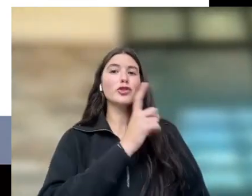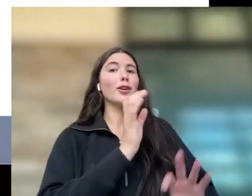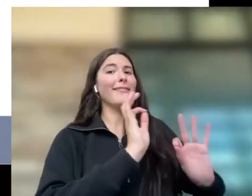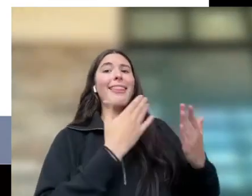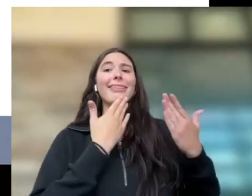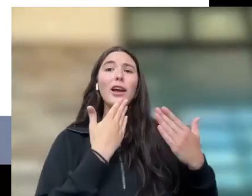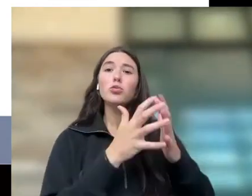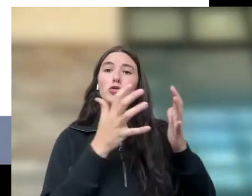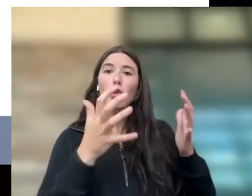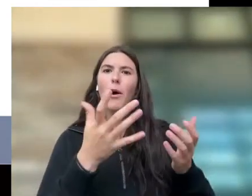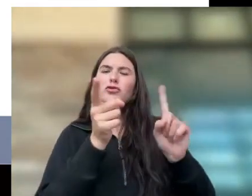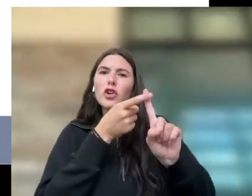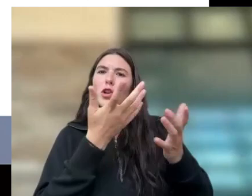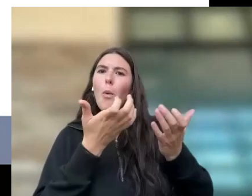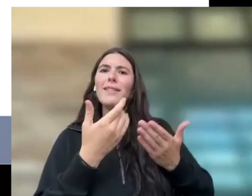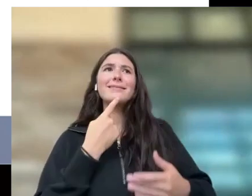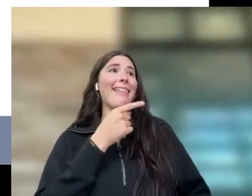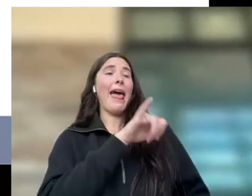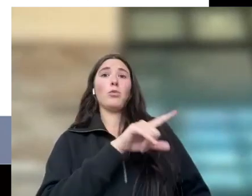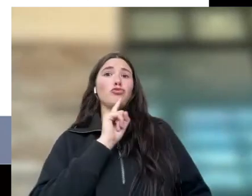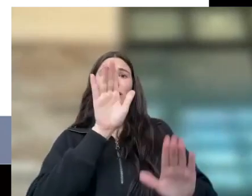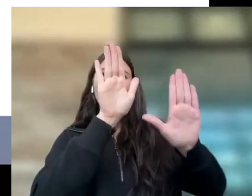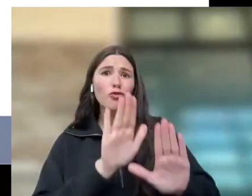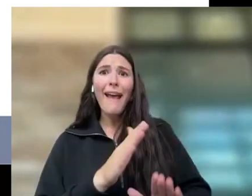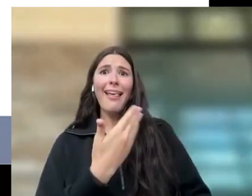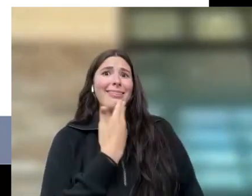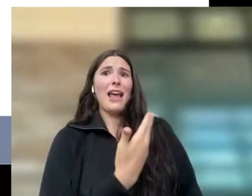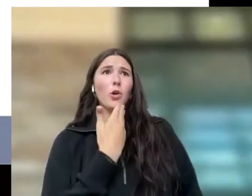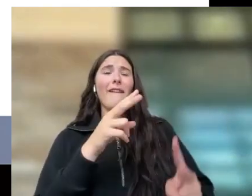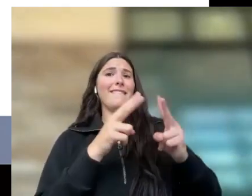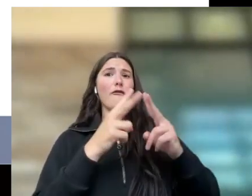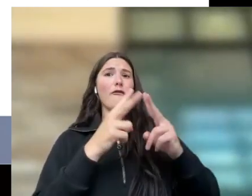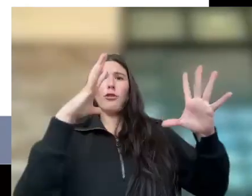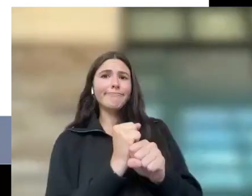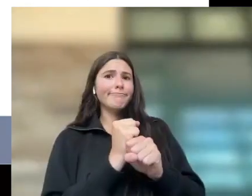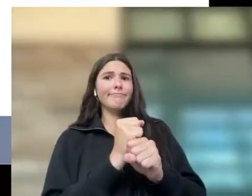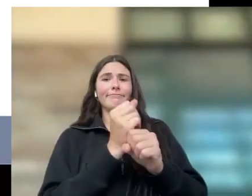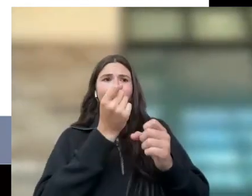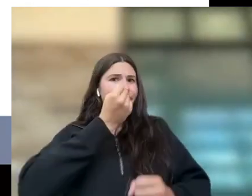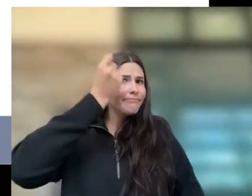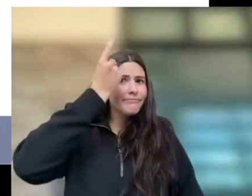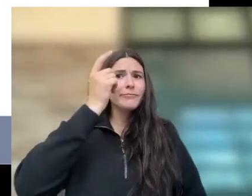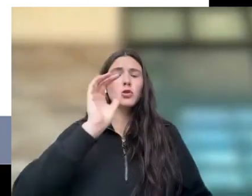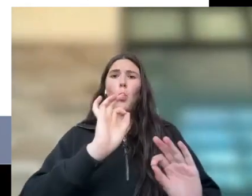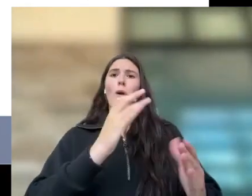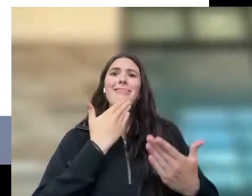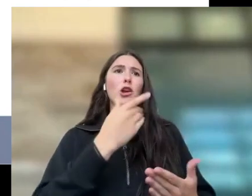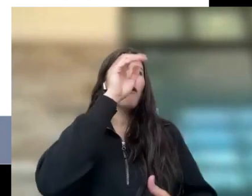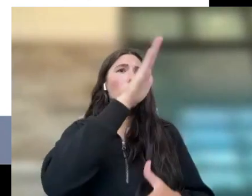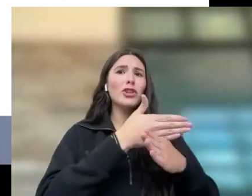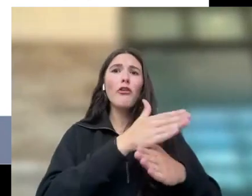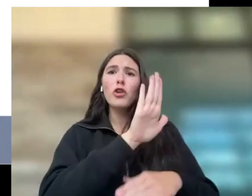of all, I just wanted to quickly say that that was fantastic and incredibly comprehensive. Thank you for sharing your time and